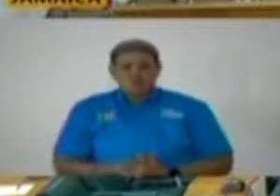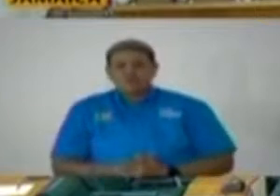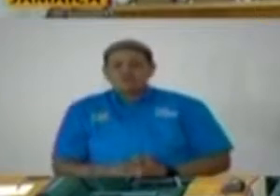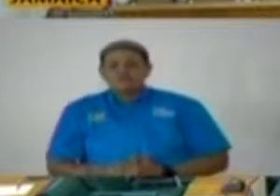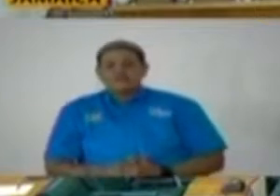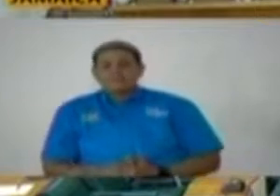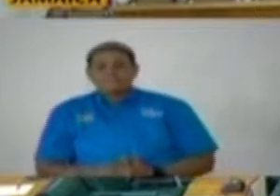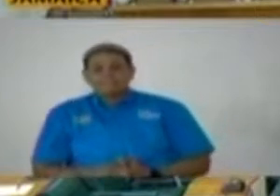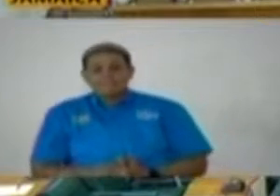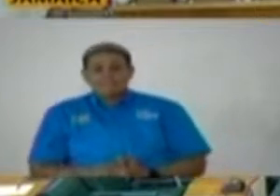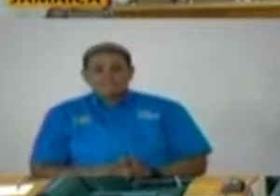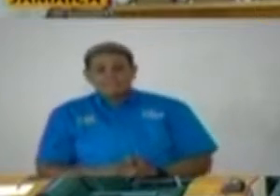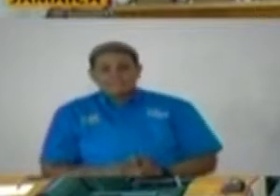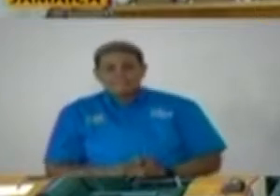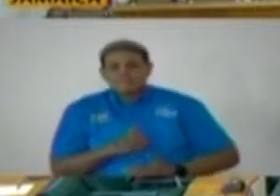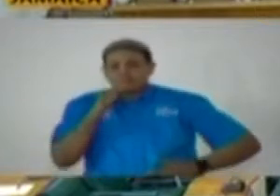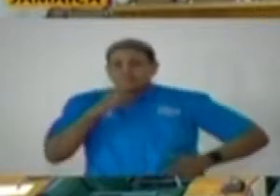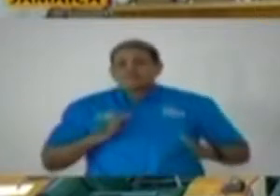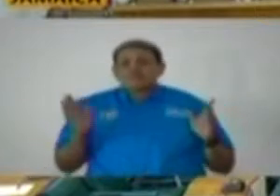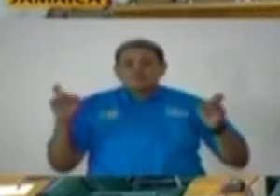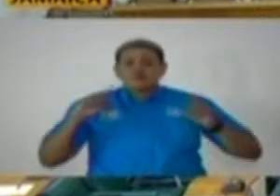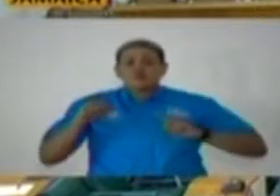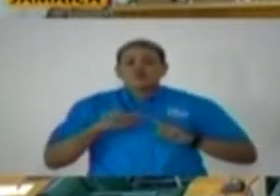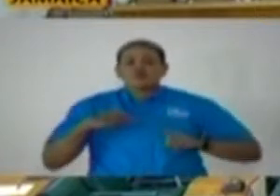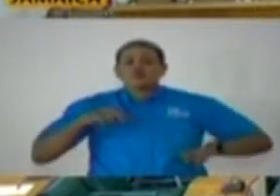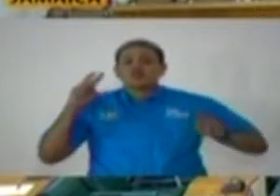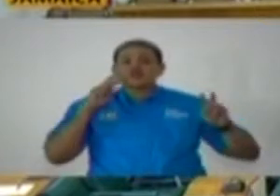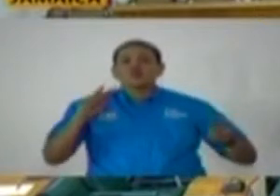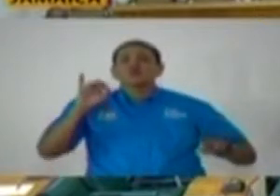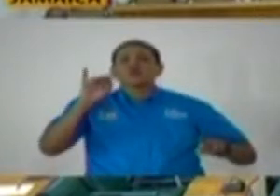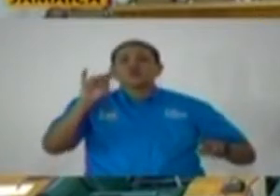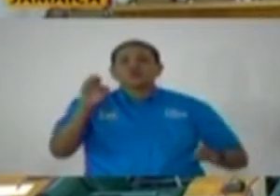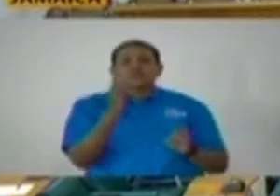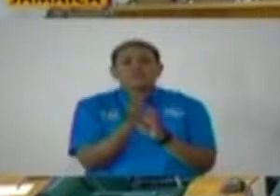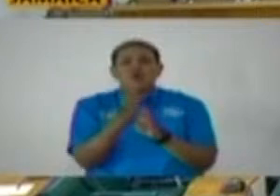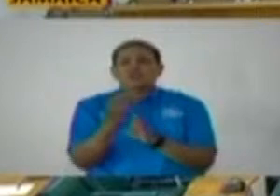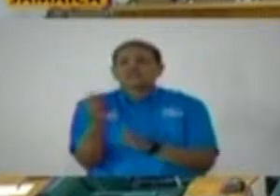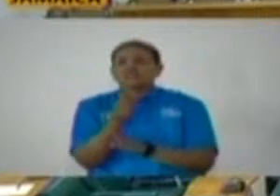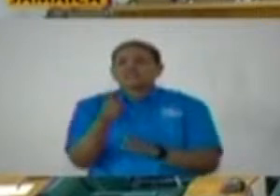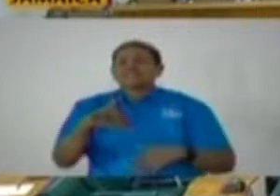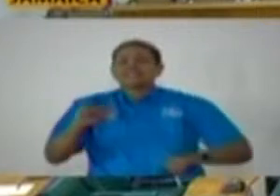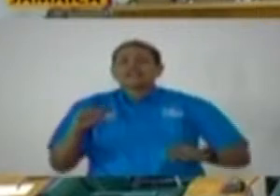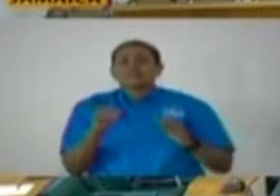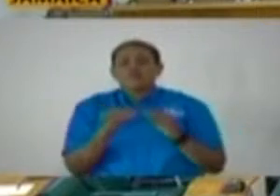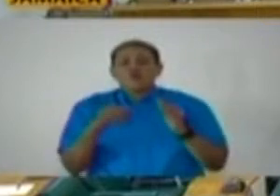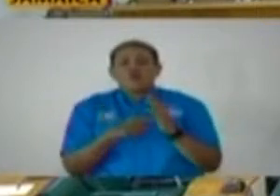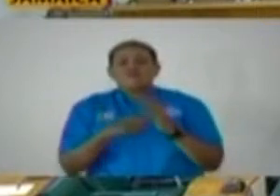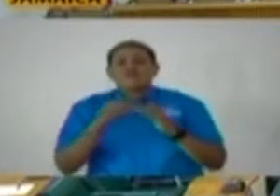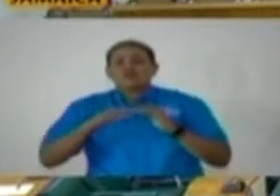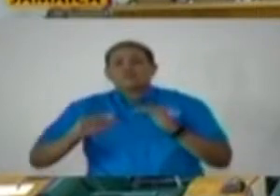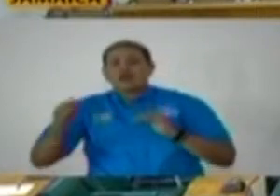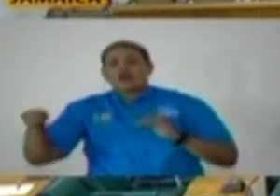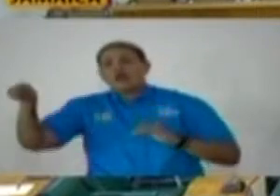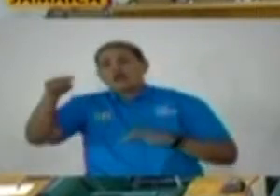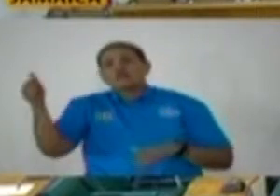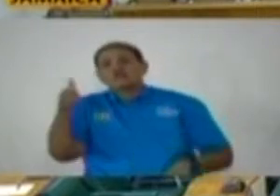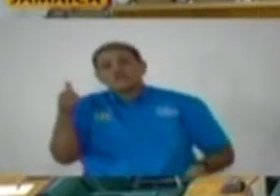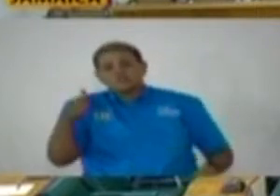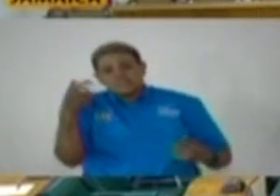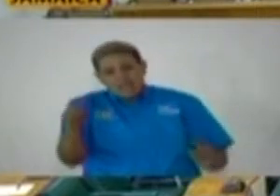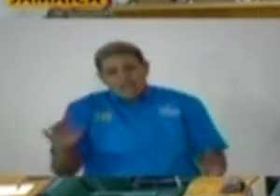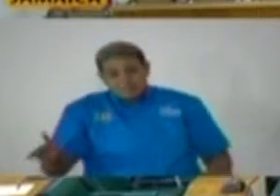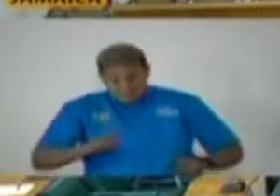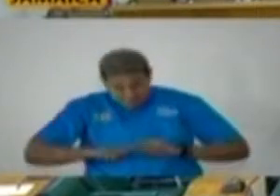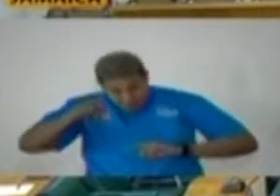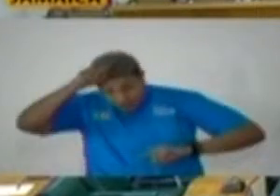That is where we are at. Madam Speaker, when we look at the JUTC, it is still more affordable than other modes of transportation.